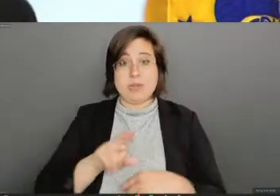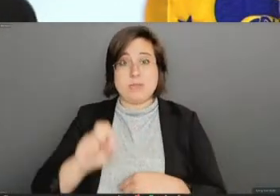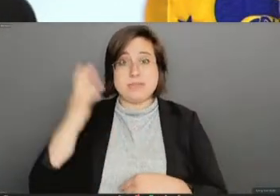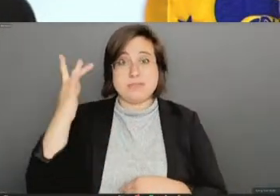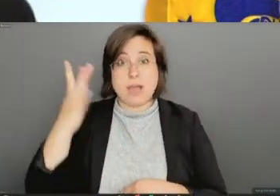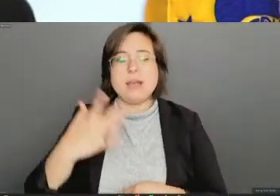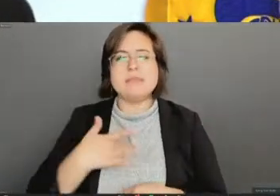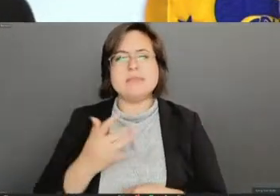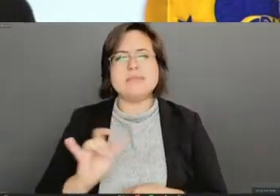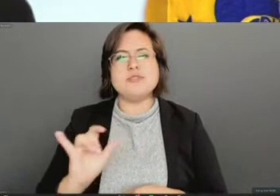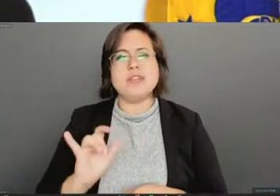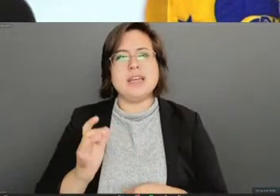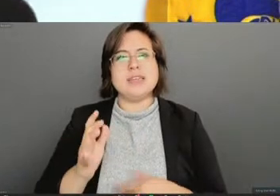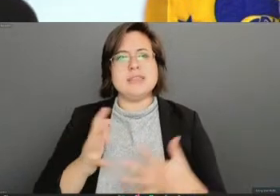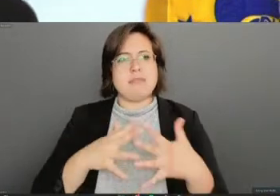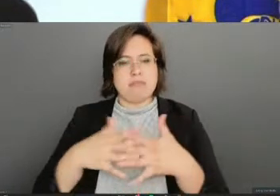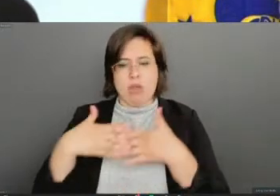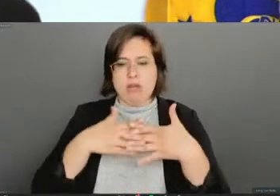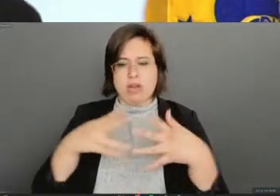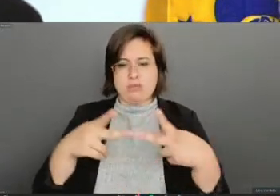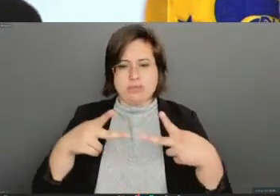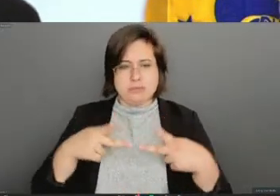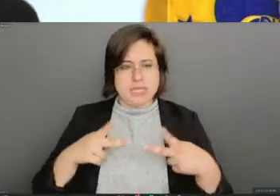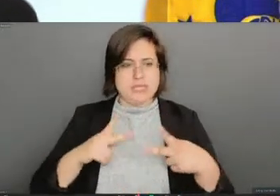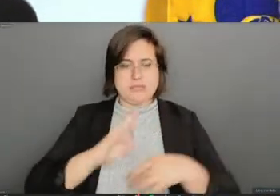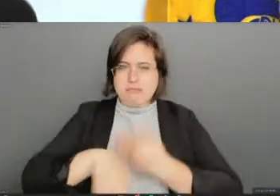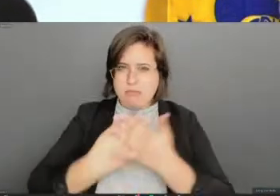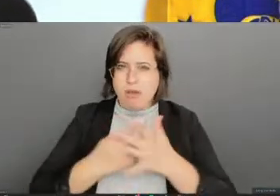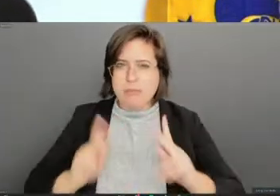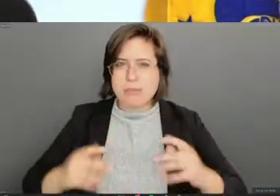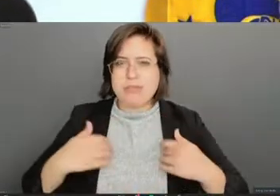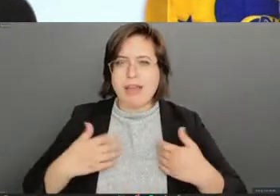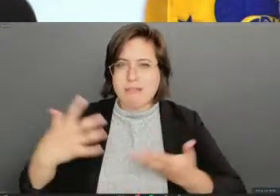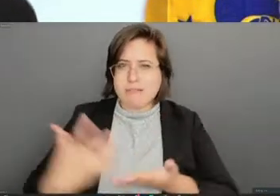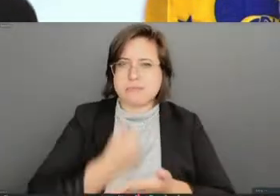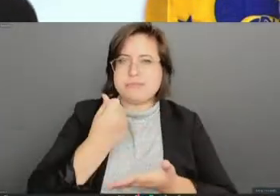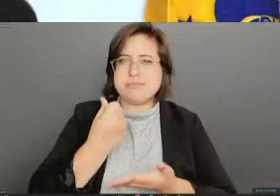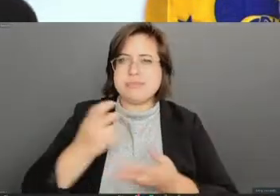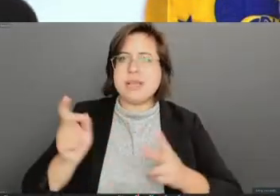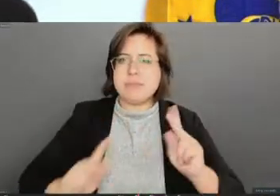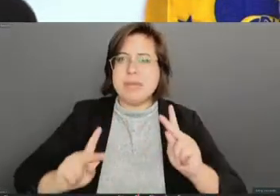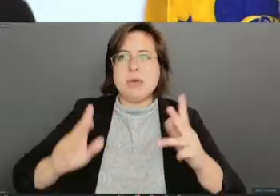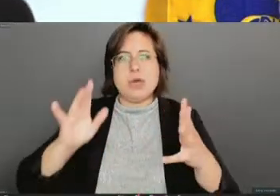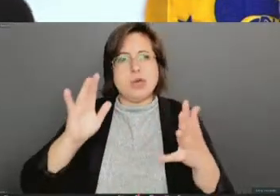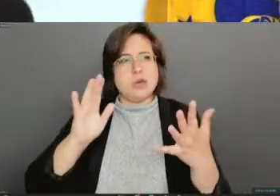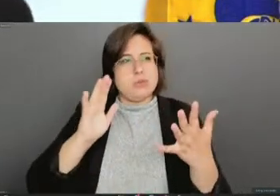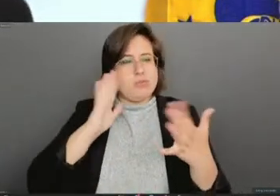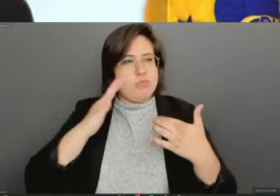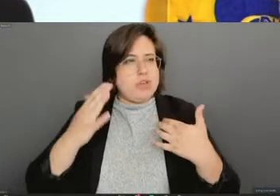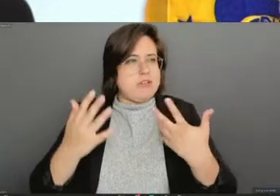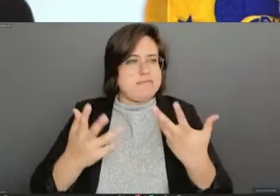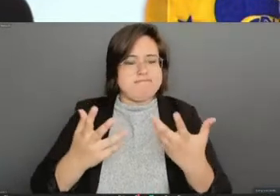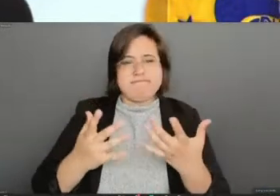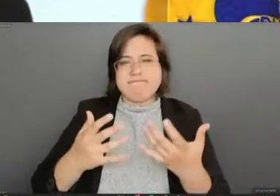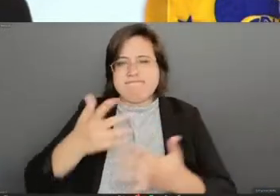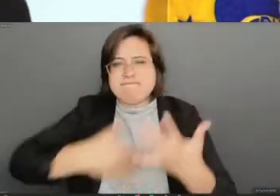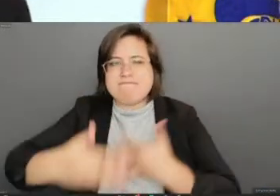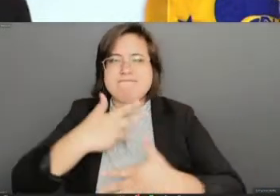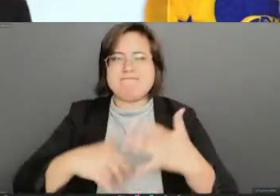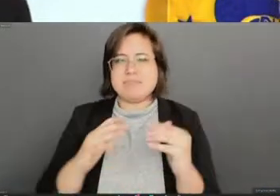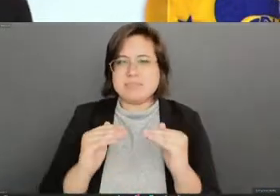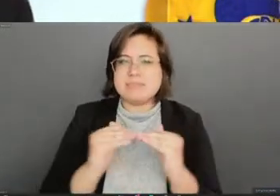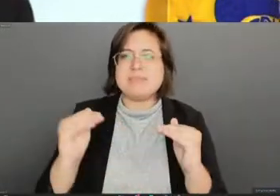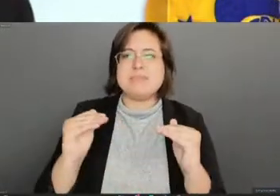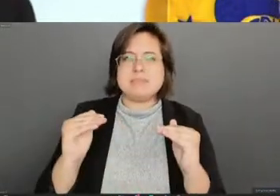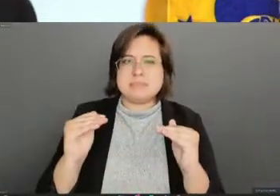place where all people would have opportunity, where people would be treated with dignity, where they would be treated equally, and where they would be judged